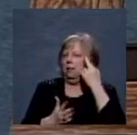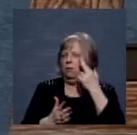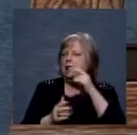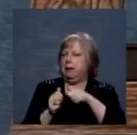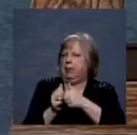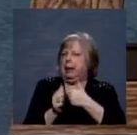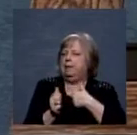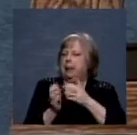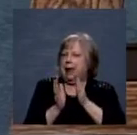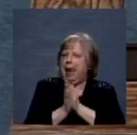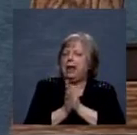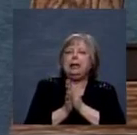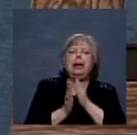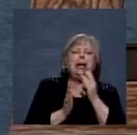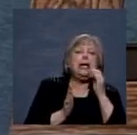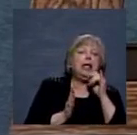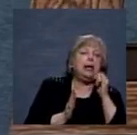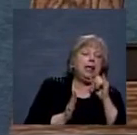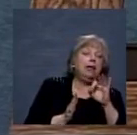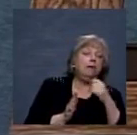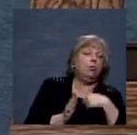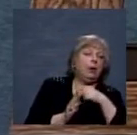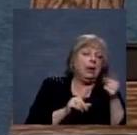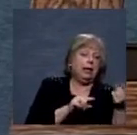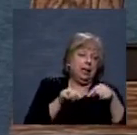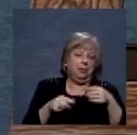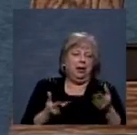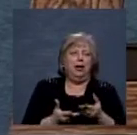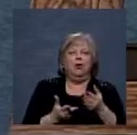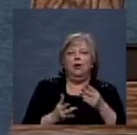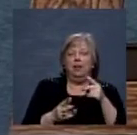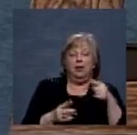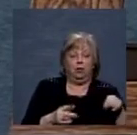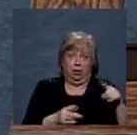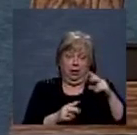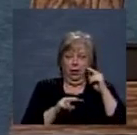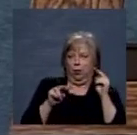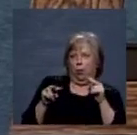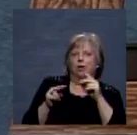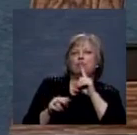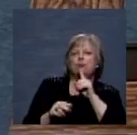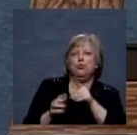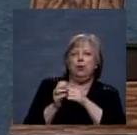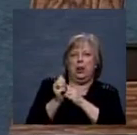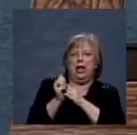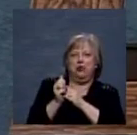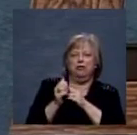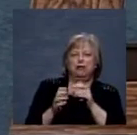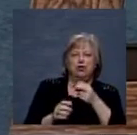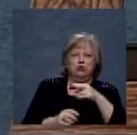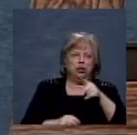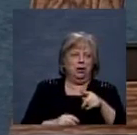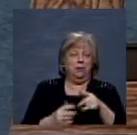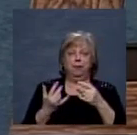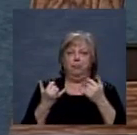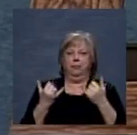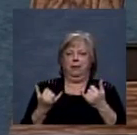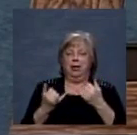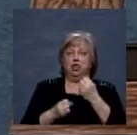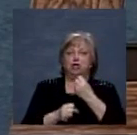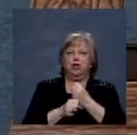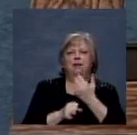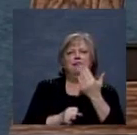can see true leadership in action by watching you all. And this evening, we are celebrating the 15th anniversary